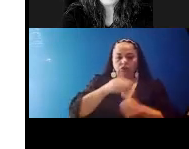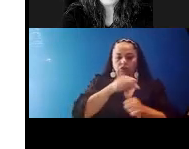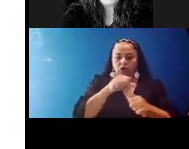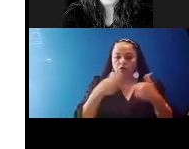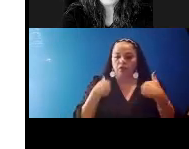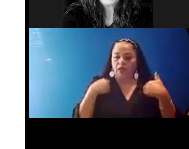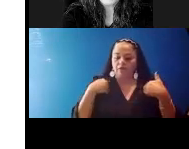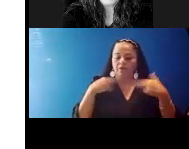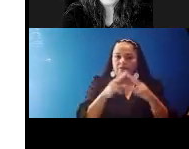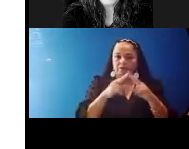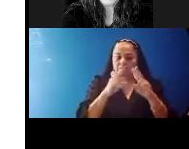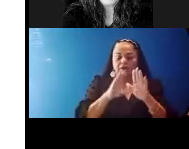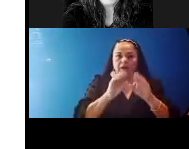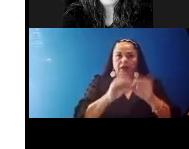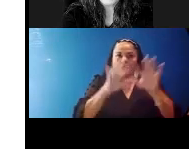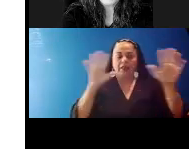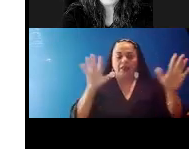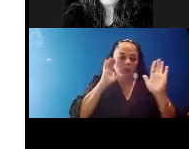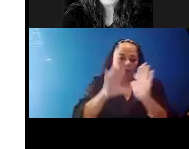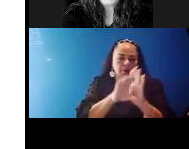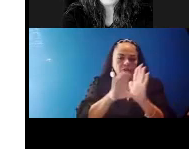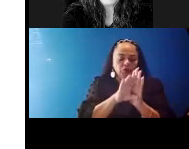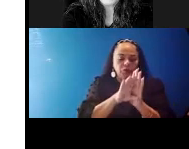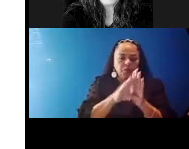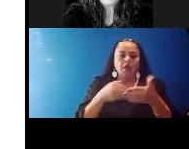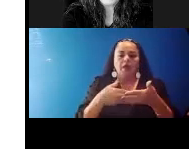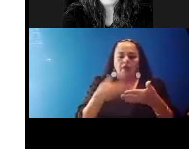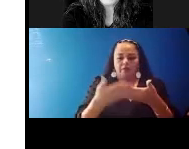distinct picture. We can go to the next one.